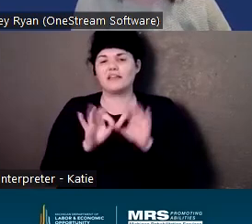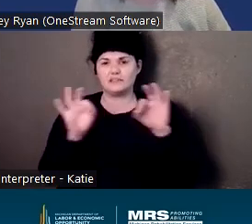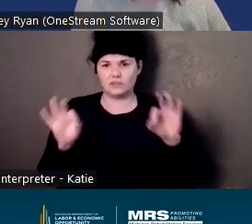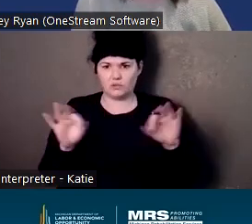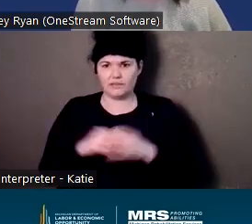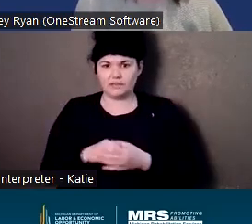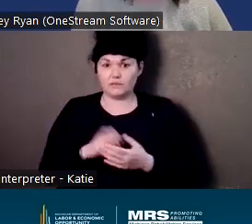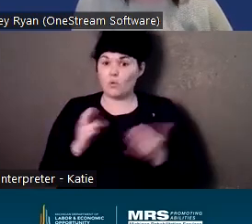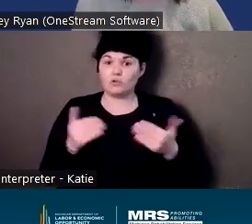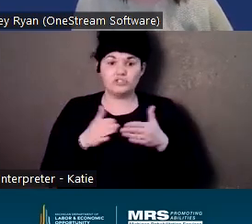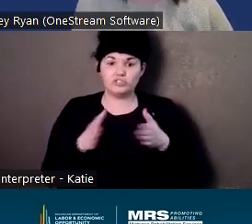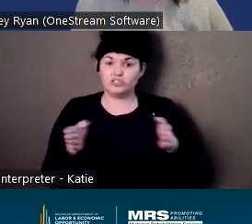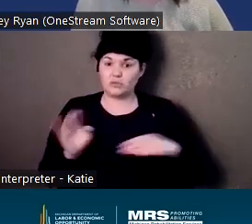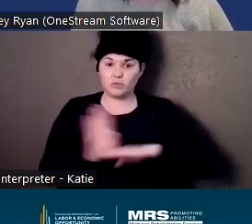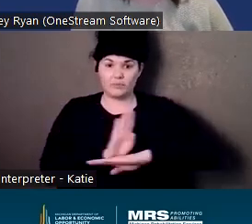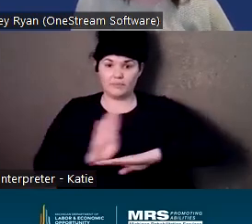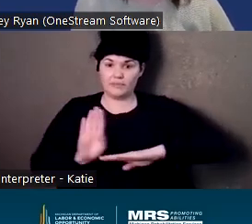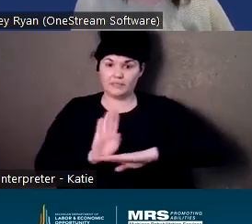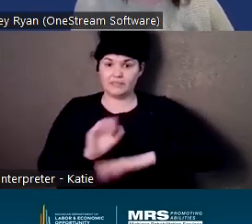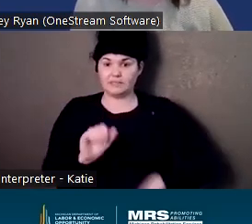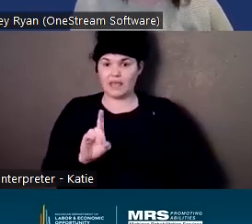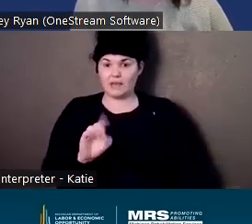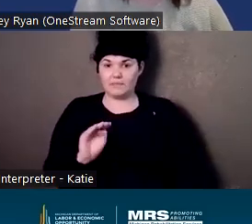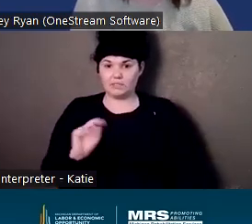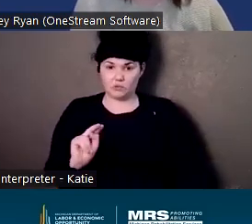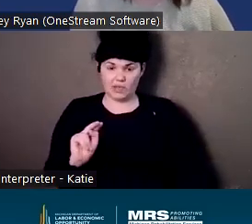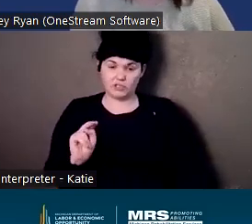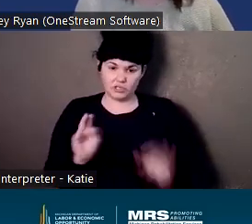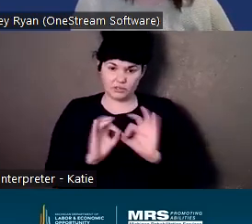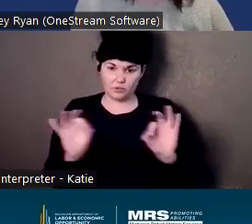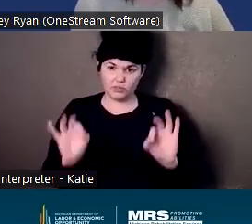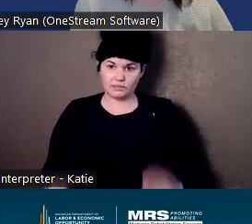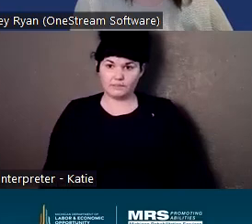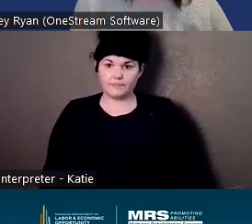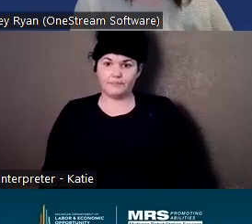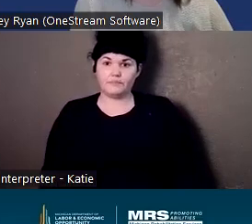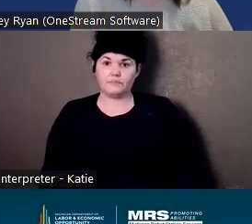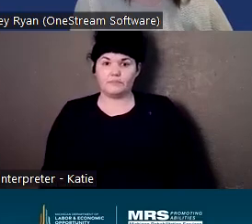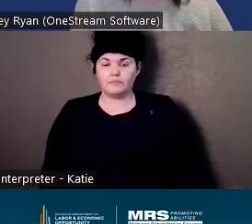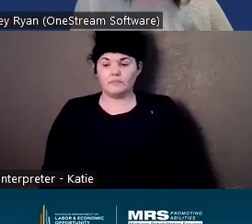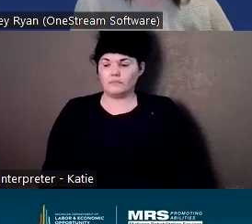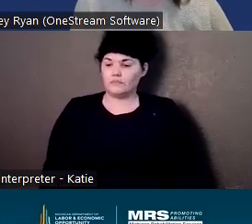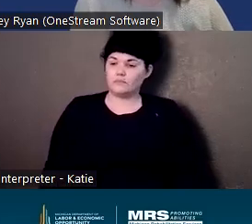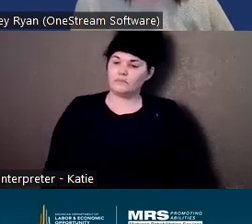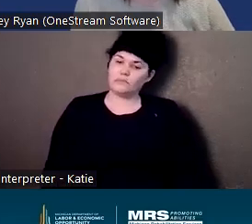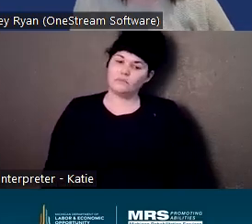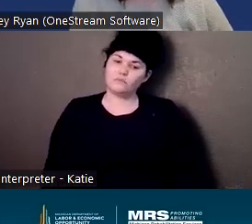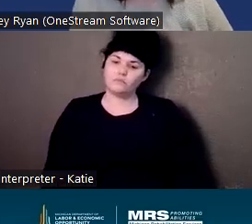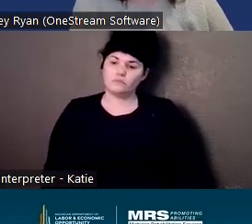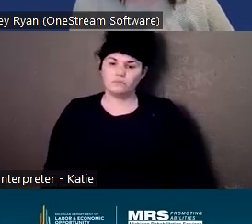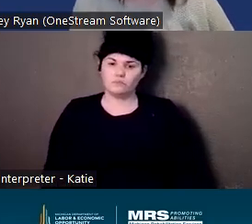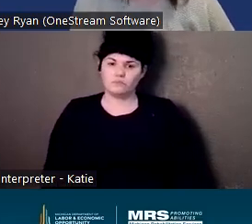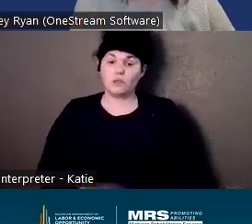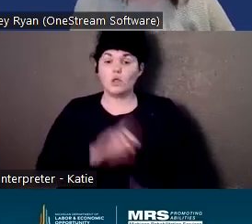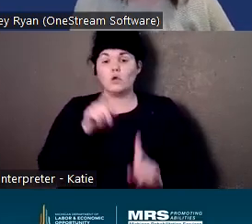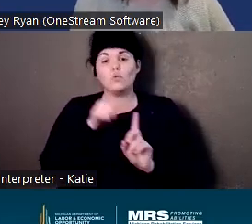general business administration. When you do get into more of the specifics within the technology,